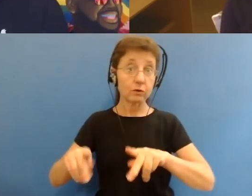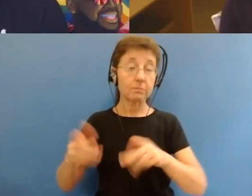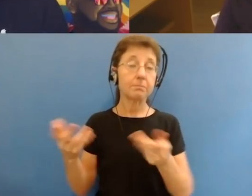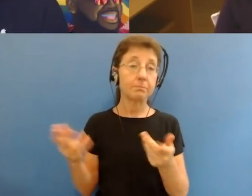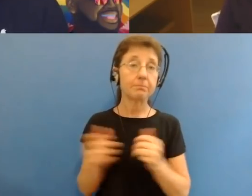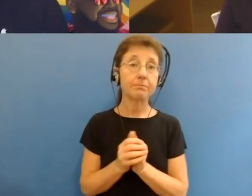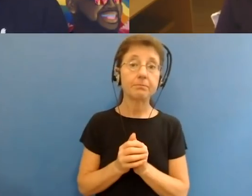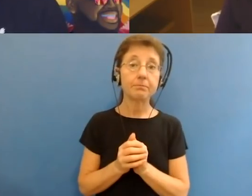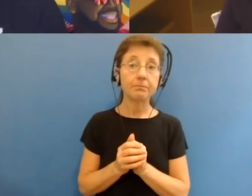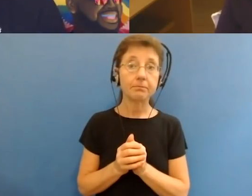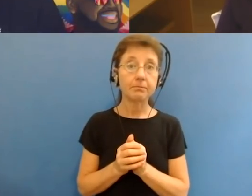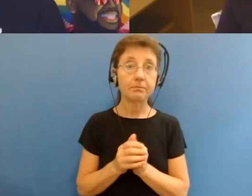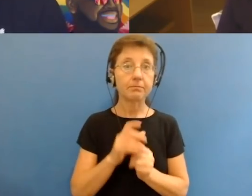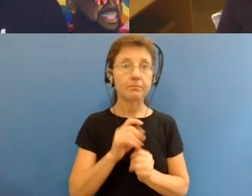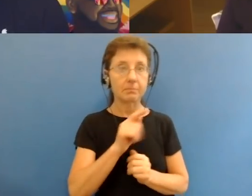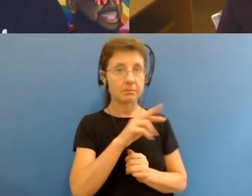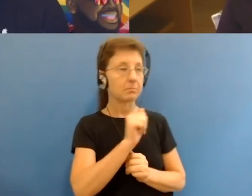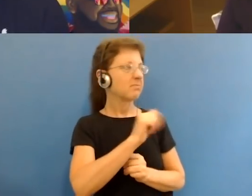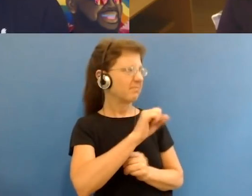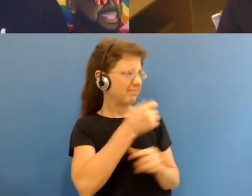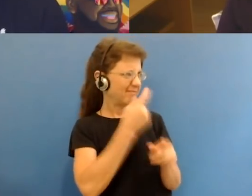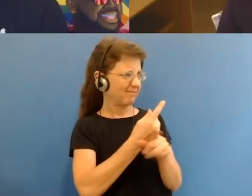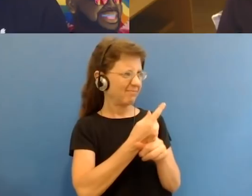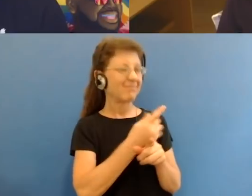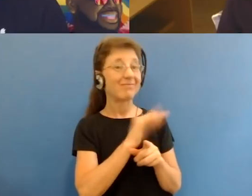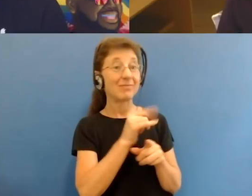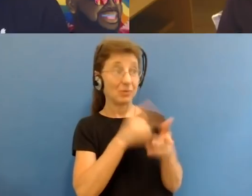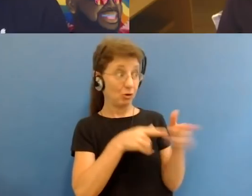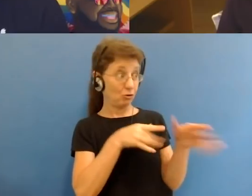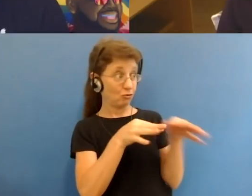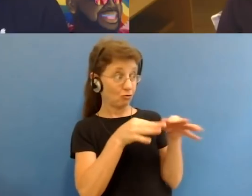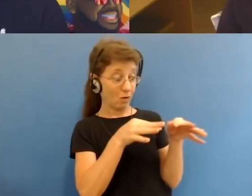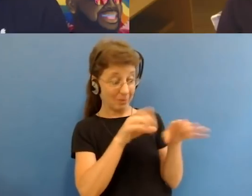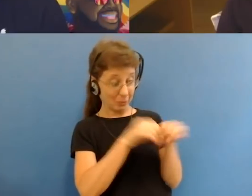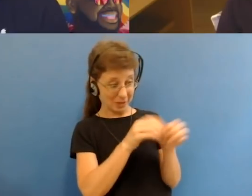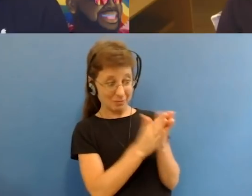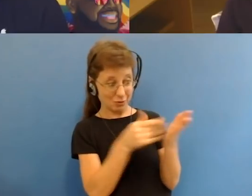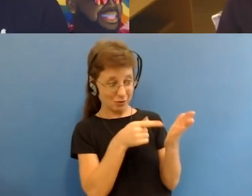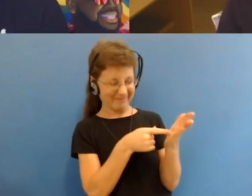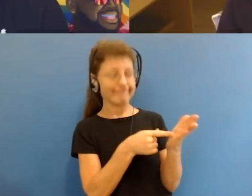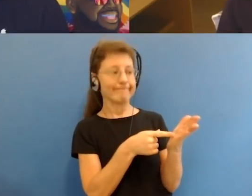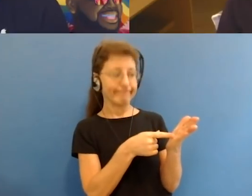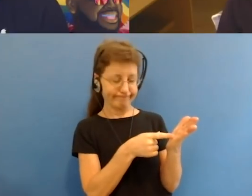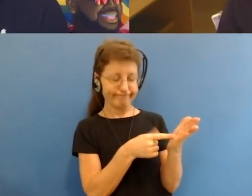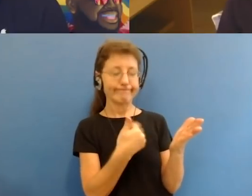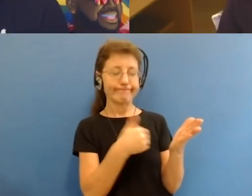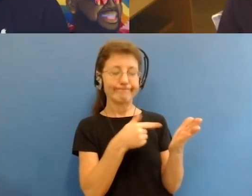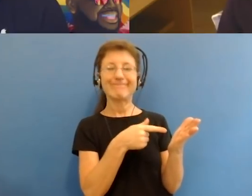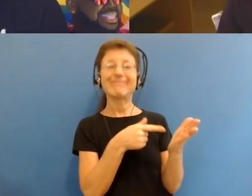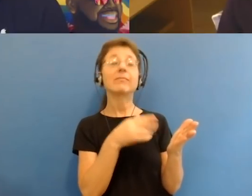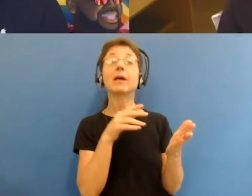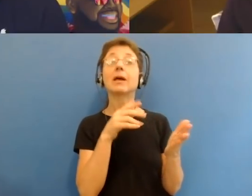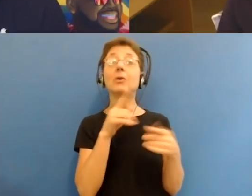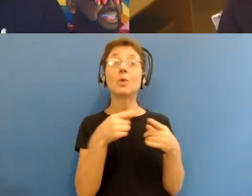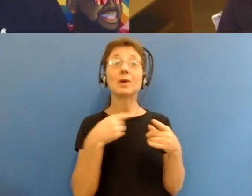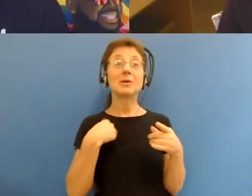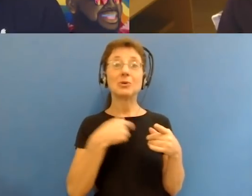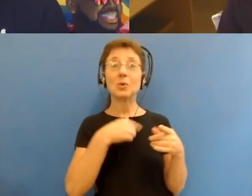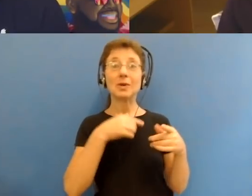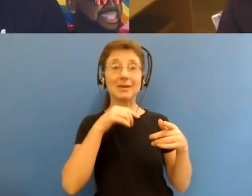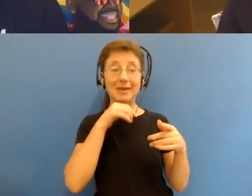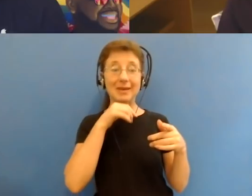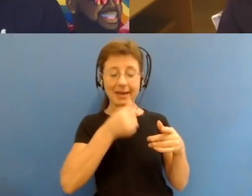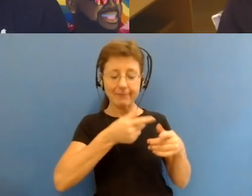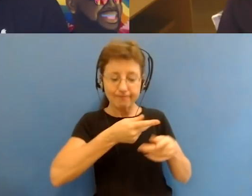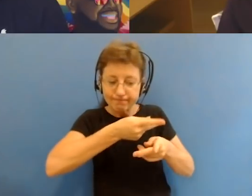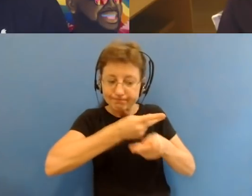Right. And that's where, and you describe it powerfully in your book, which is that when we haven't tended to the fear, or if we